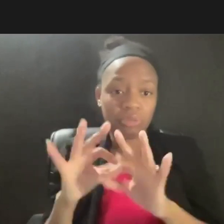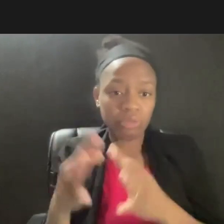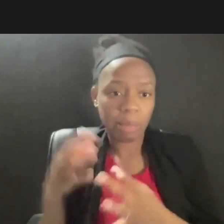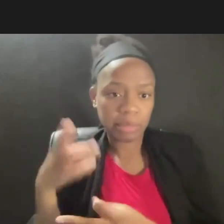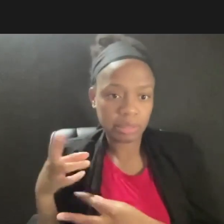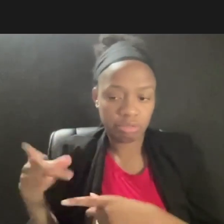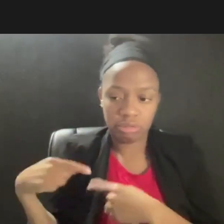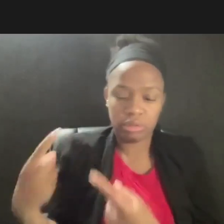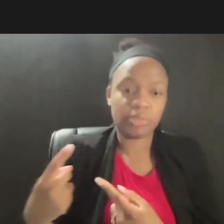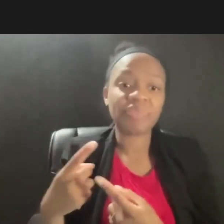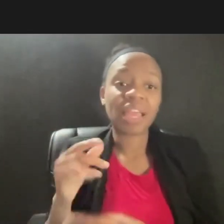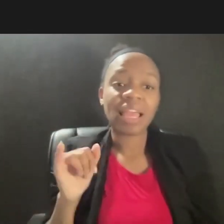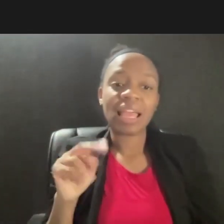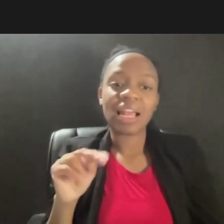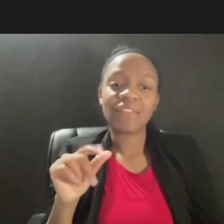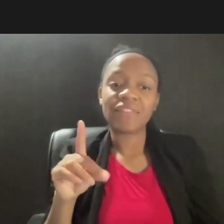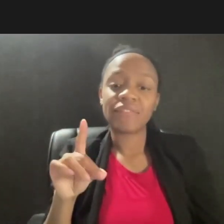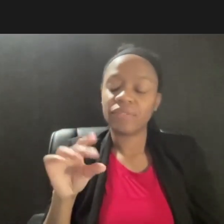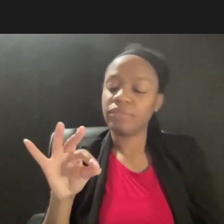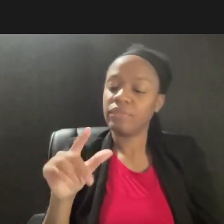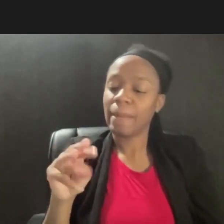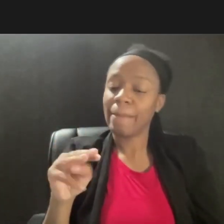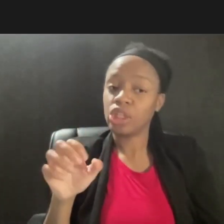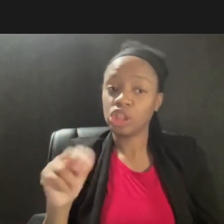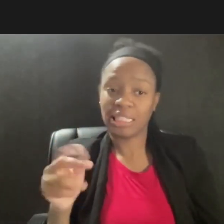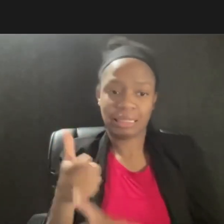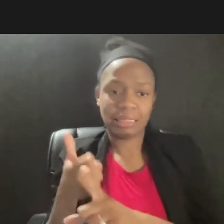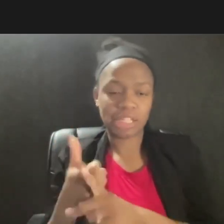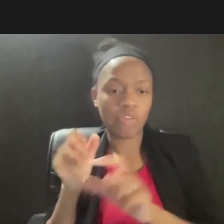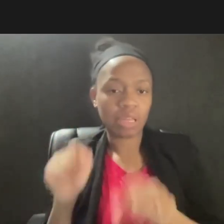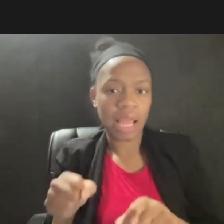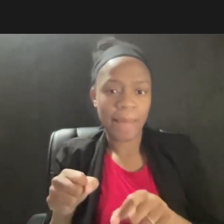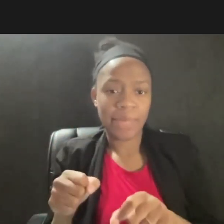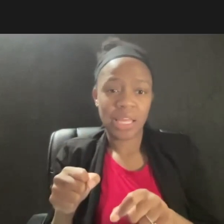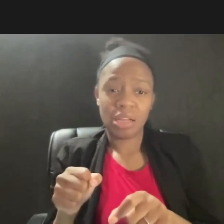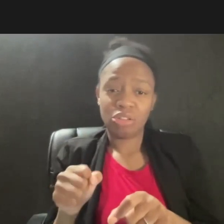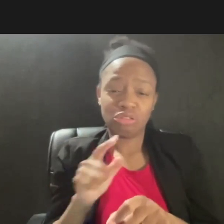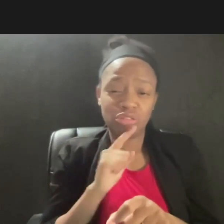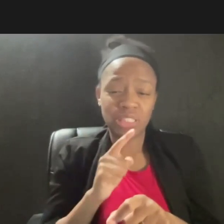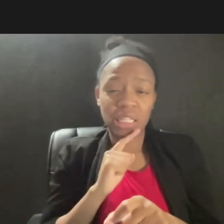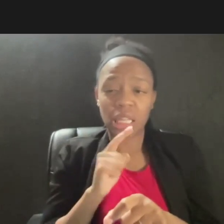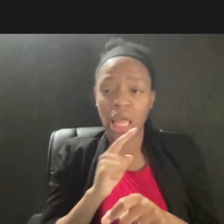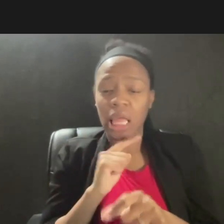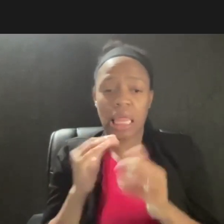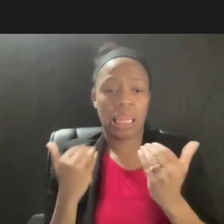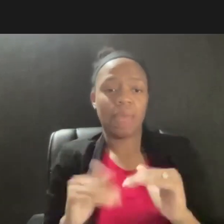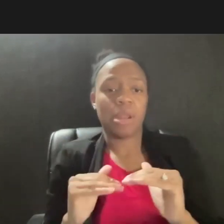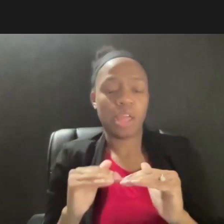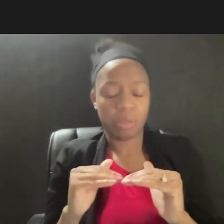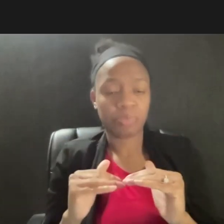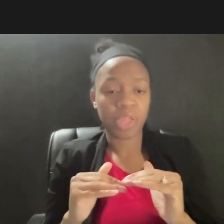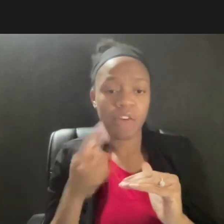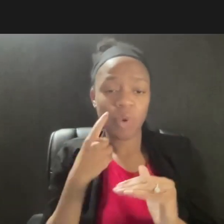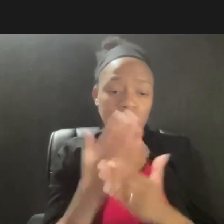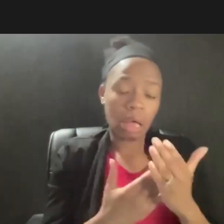history, inflammation itself can be really debilitating. For some, it isn't so much, but for others, it is.